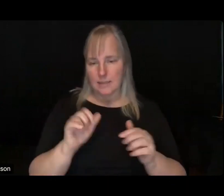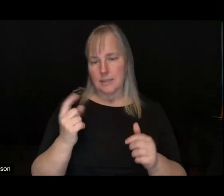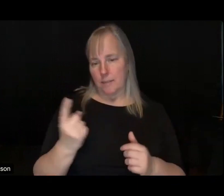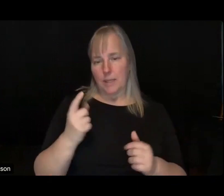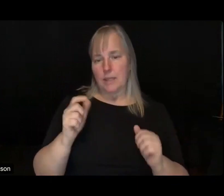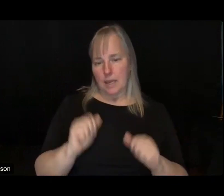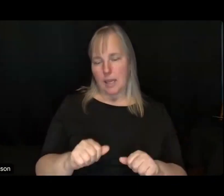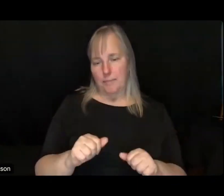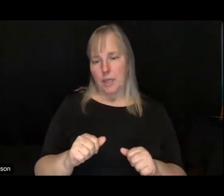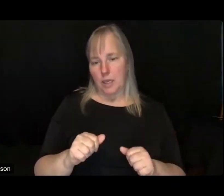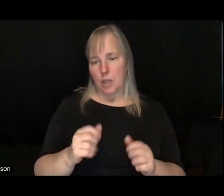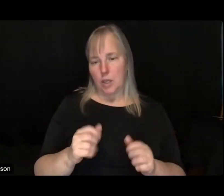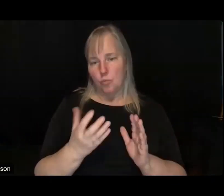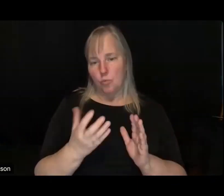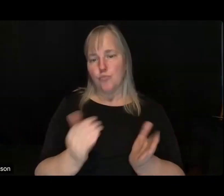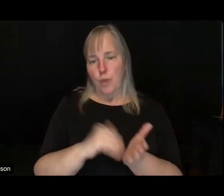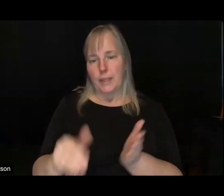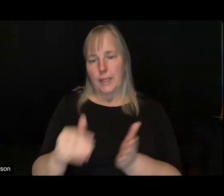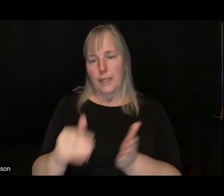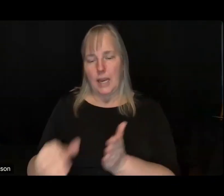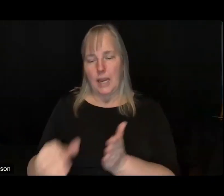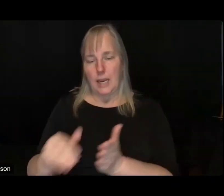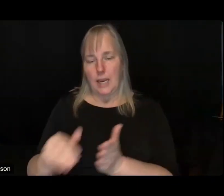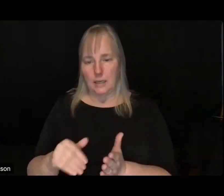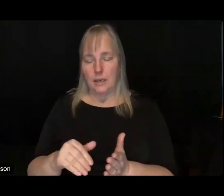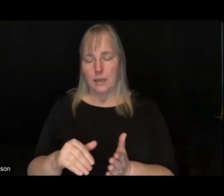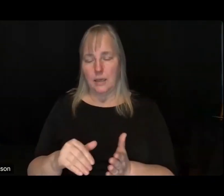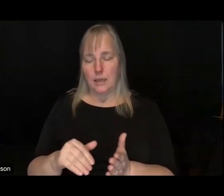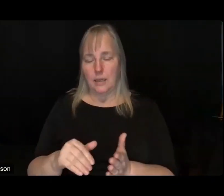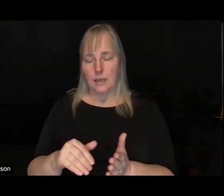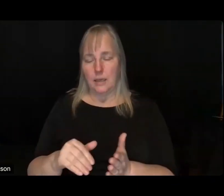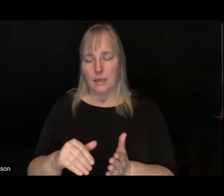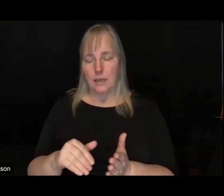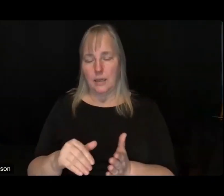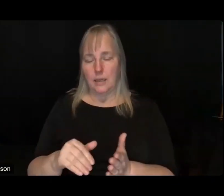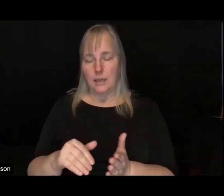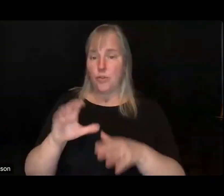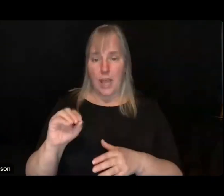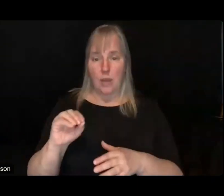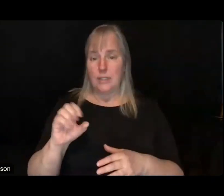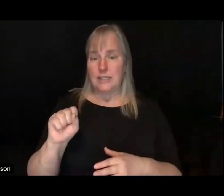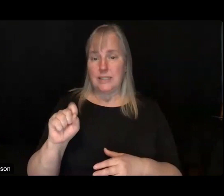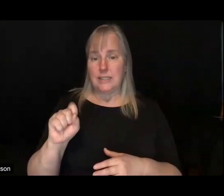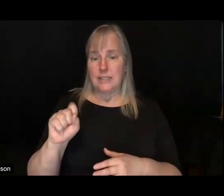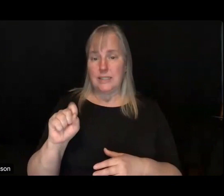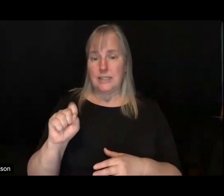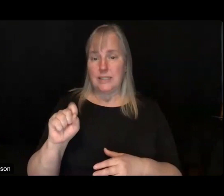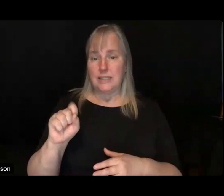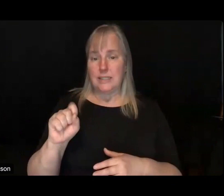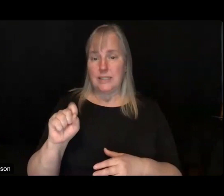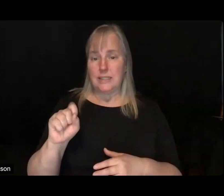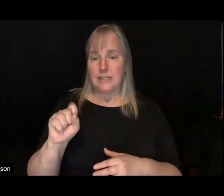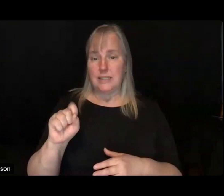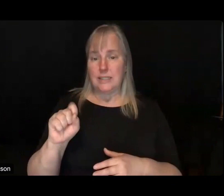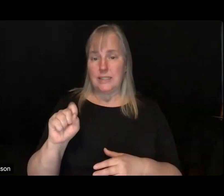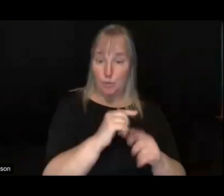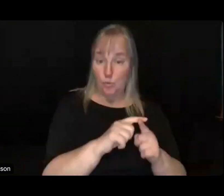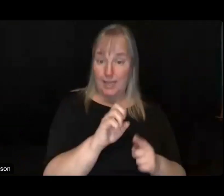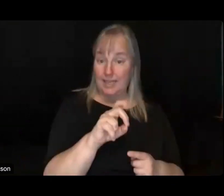county stakeholders and not just live in the EDA world. The other thing I would say too is, as we were talking about sort